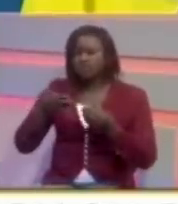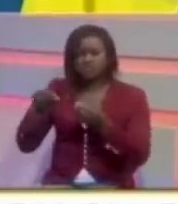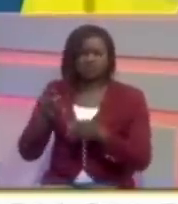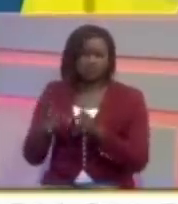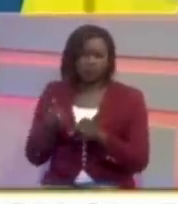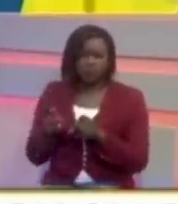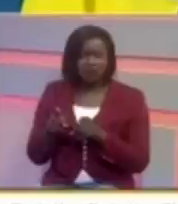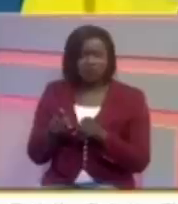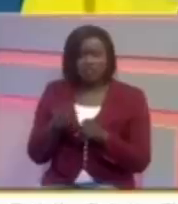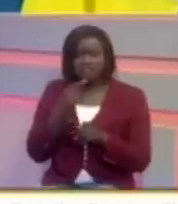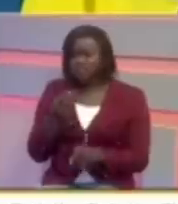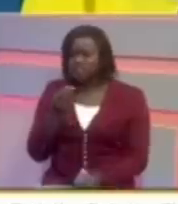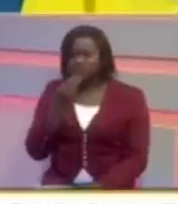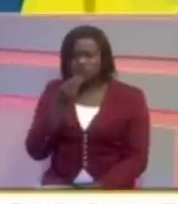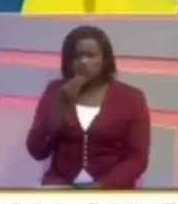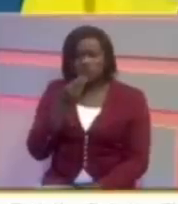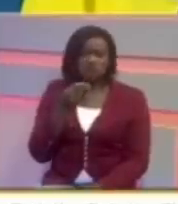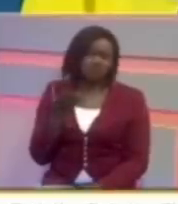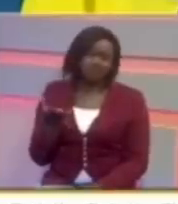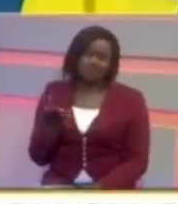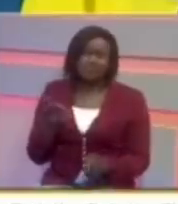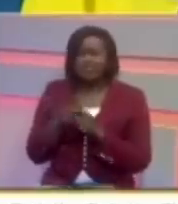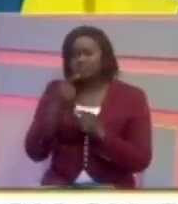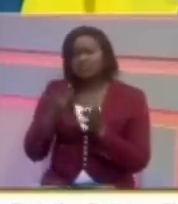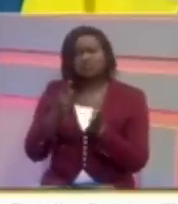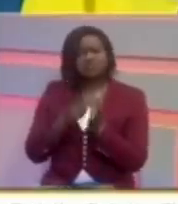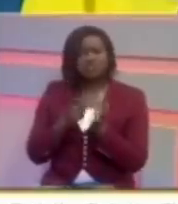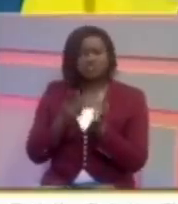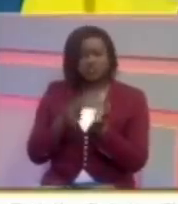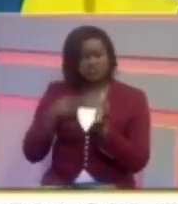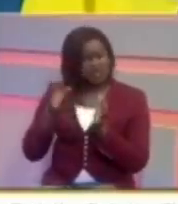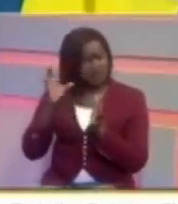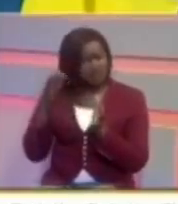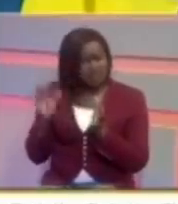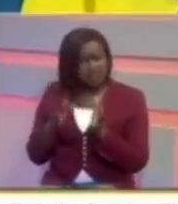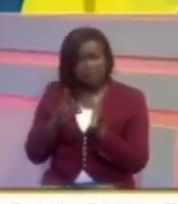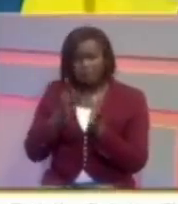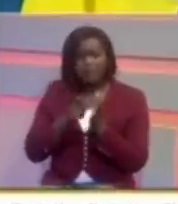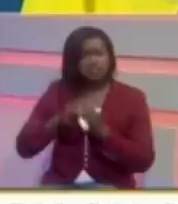and the food was not even enough. The beans especially, I hear, were not enough.